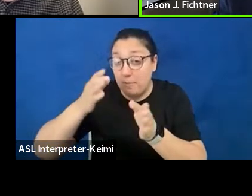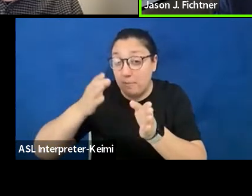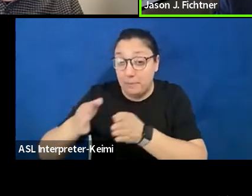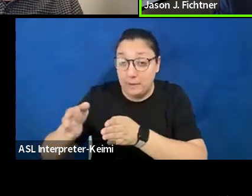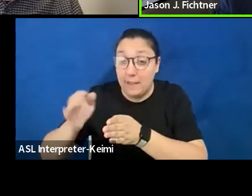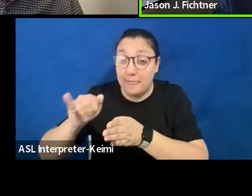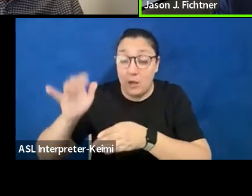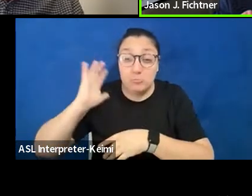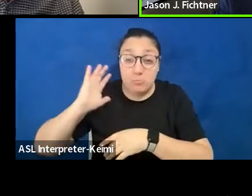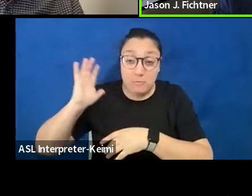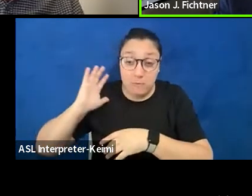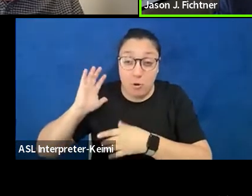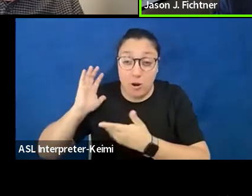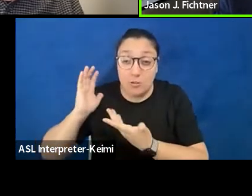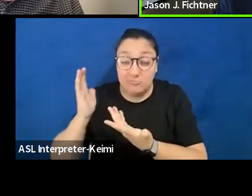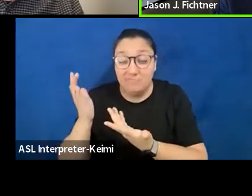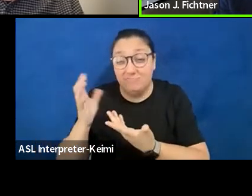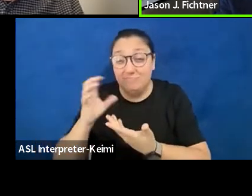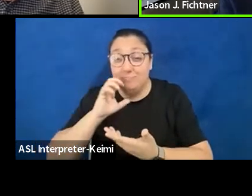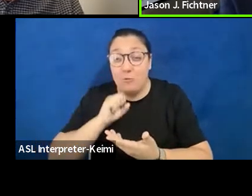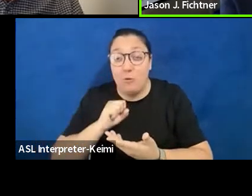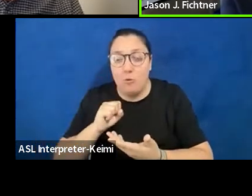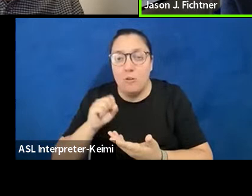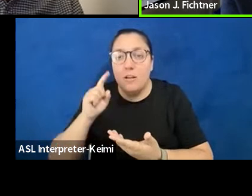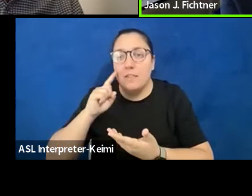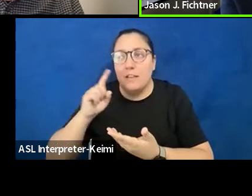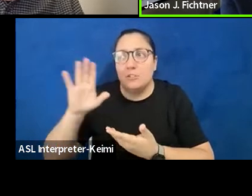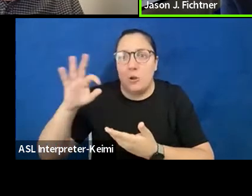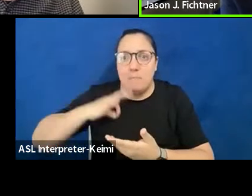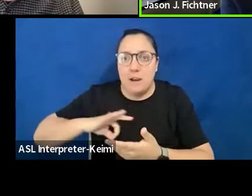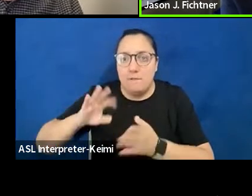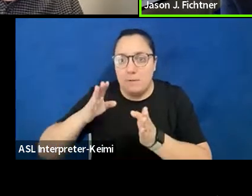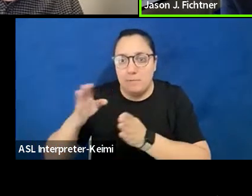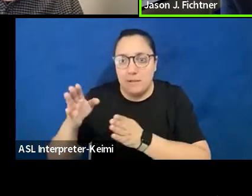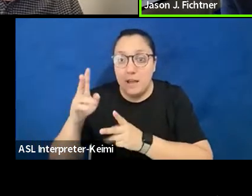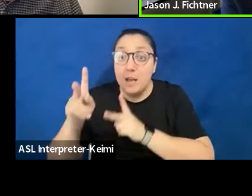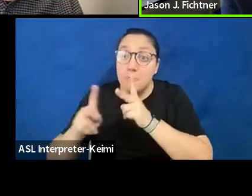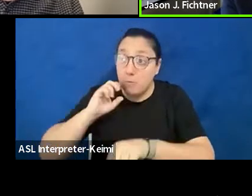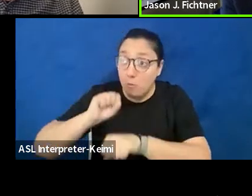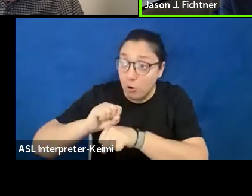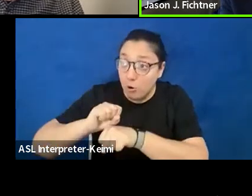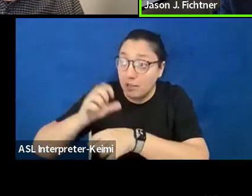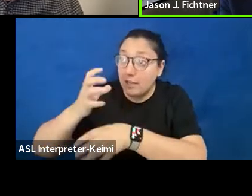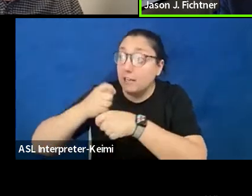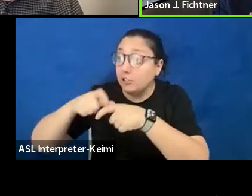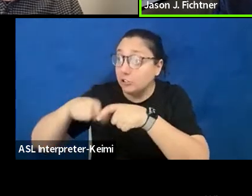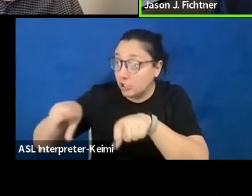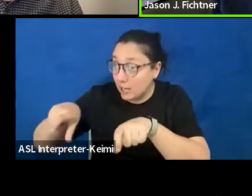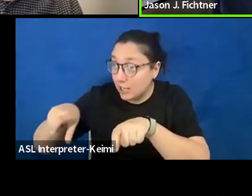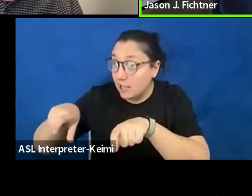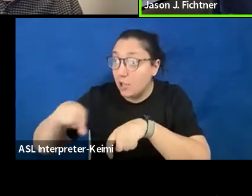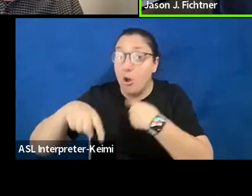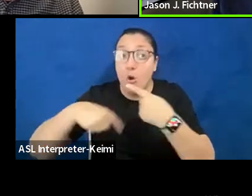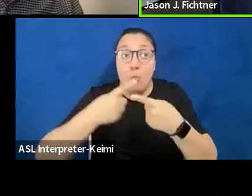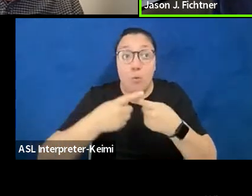you start thinking about the concept of a defined benefit plan, people were working and getting a paycheck. And then when they retired, they got another paycheck from the